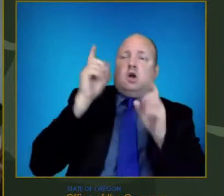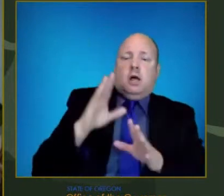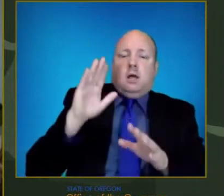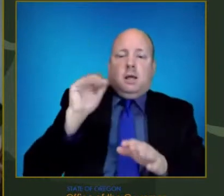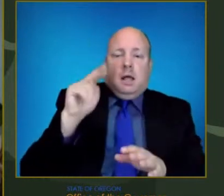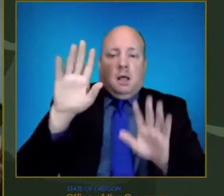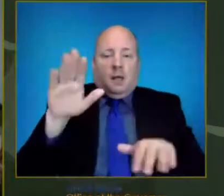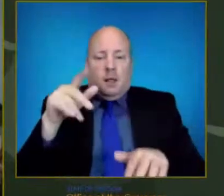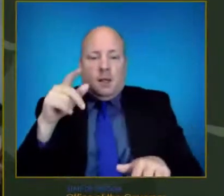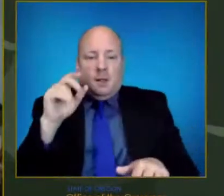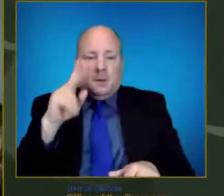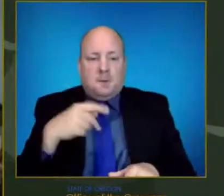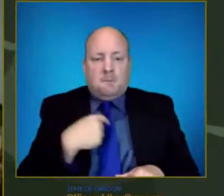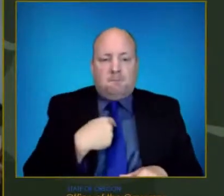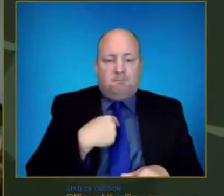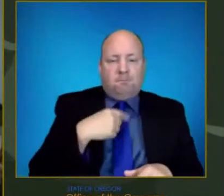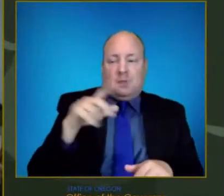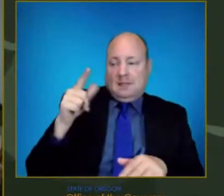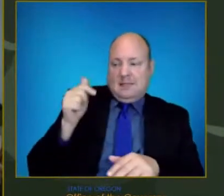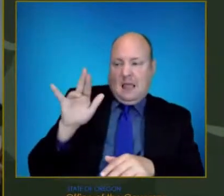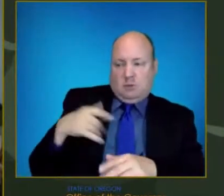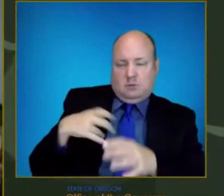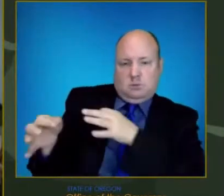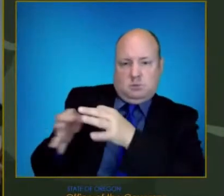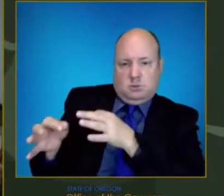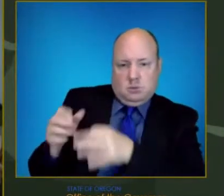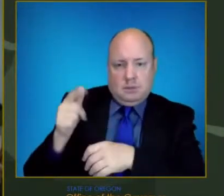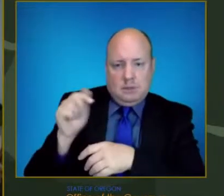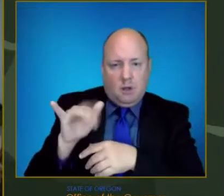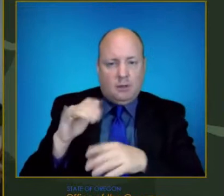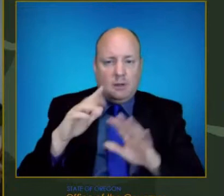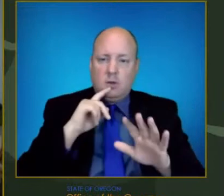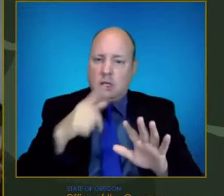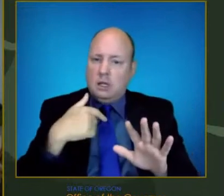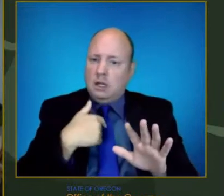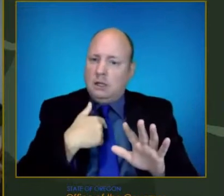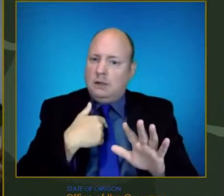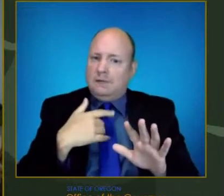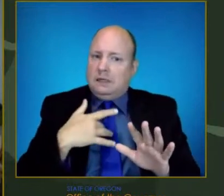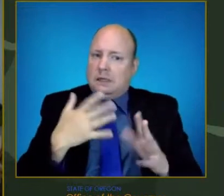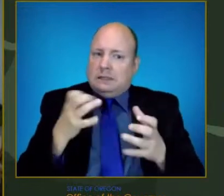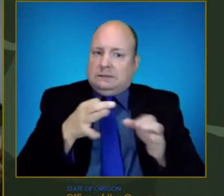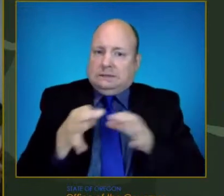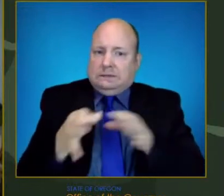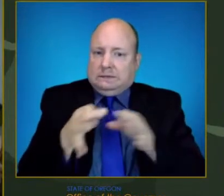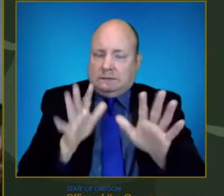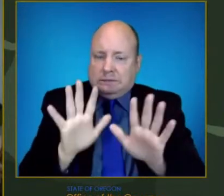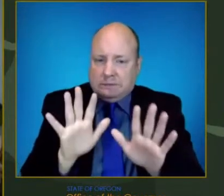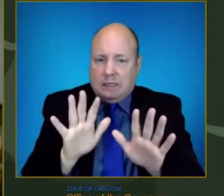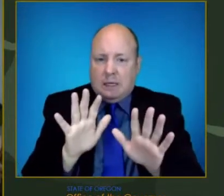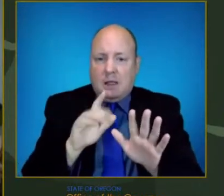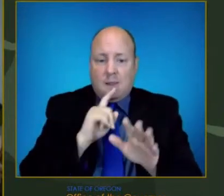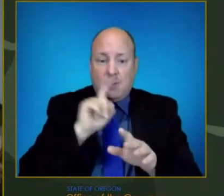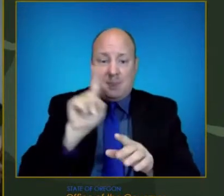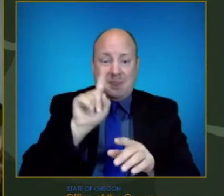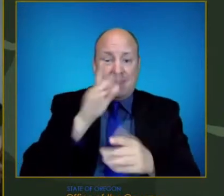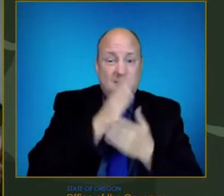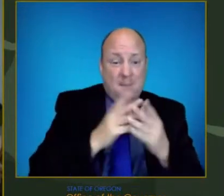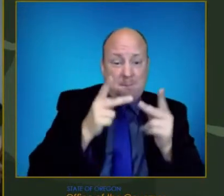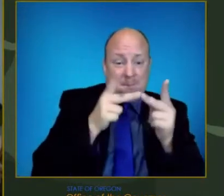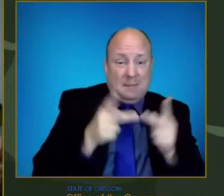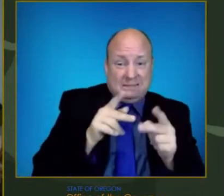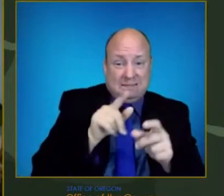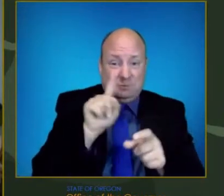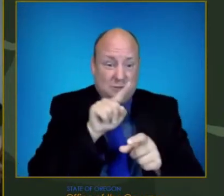and for raising the sense of urgency that we do have, particularly in low vaccinated communities. In addition to the safety measures that the governor talked